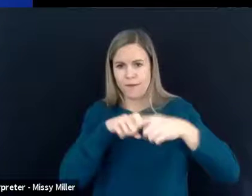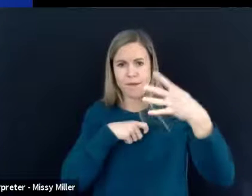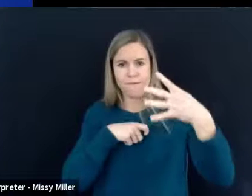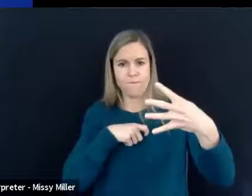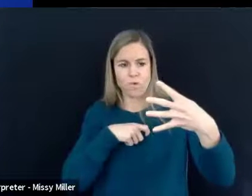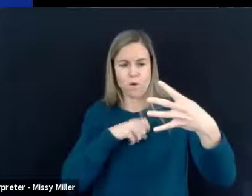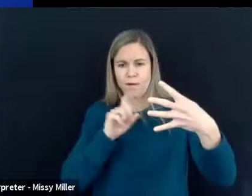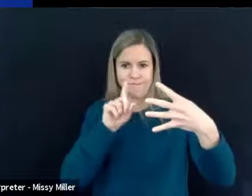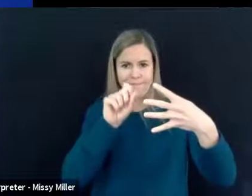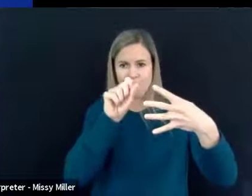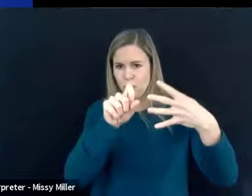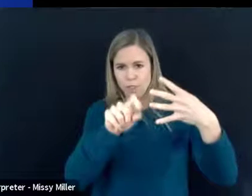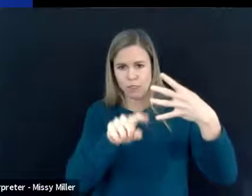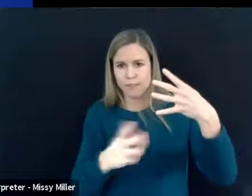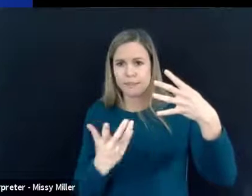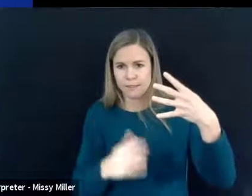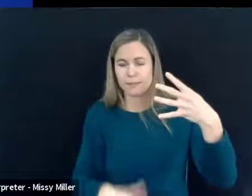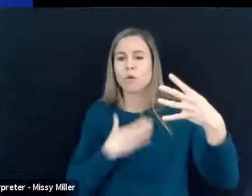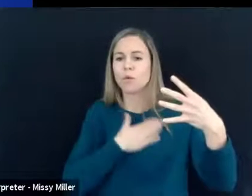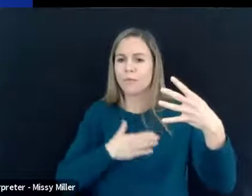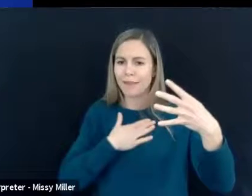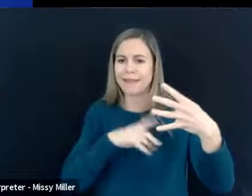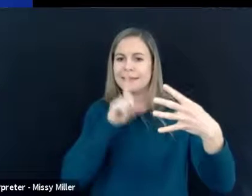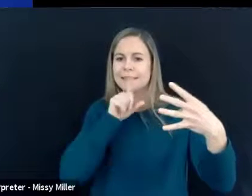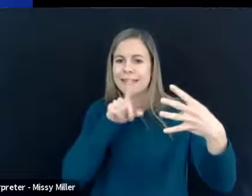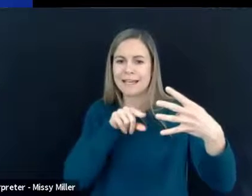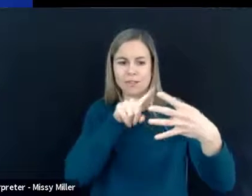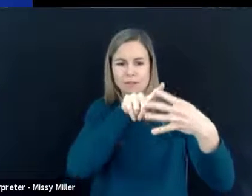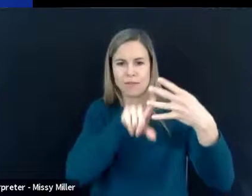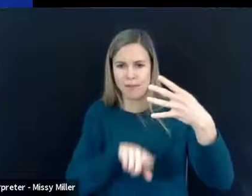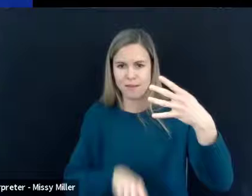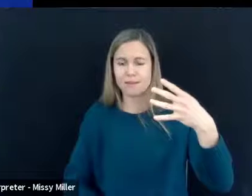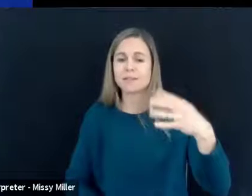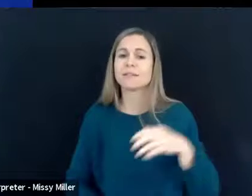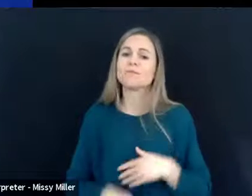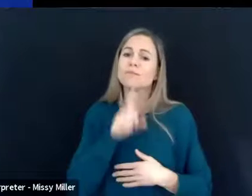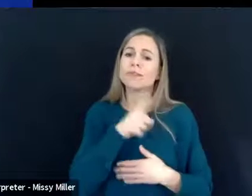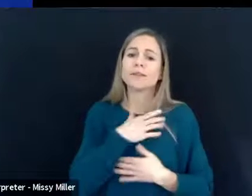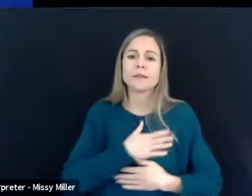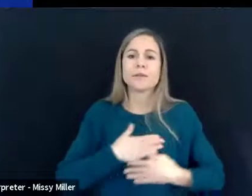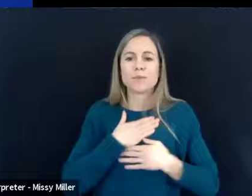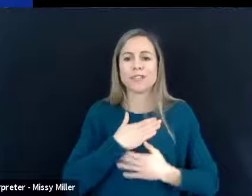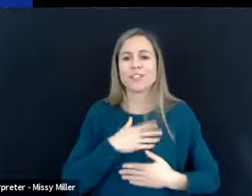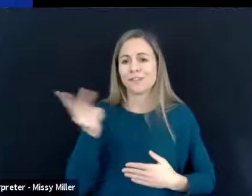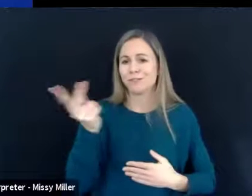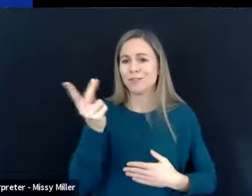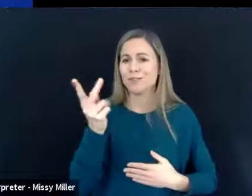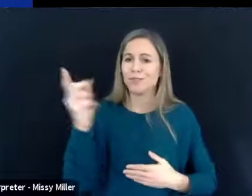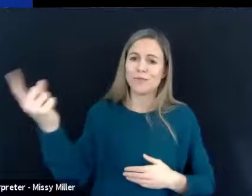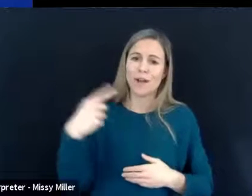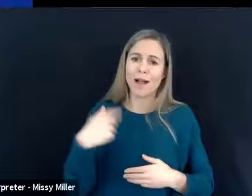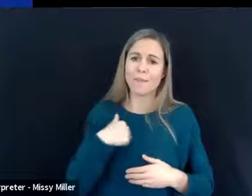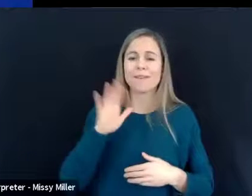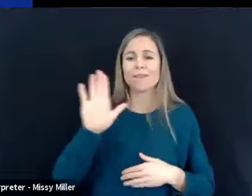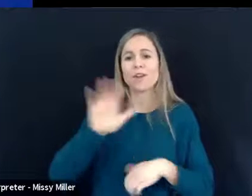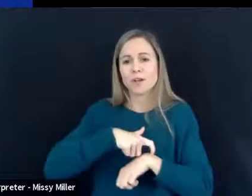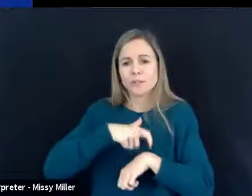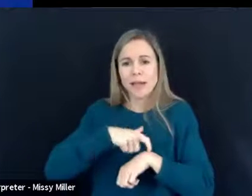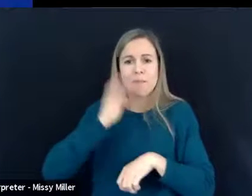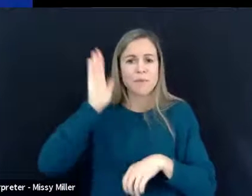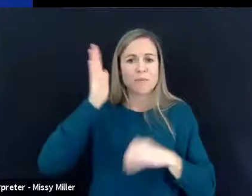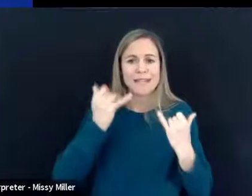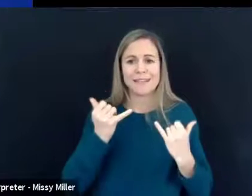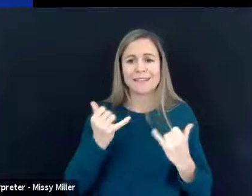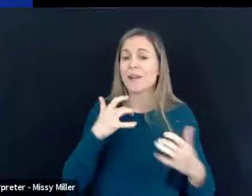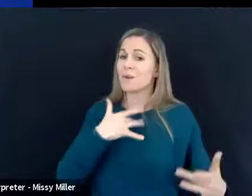poll. Just answer those 4 questions for us. And we truly appreciate Megan and Susan for your time. We look forward to seeing